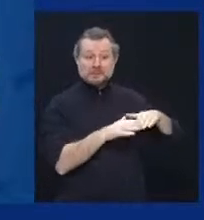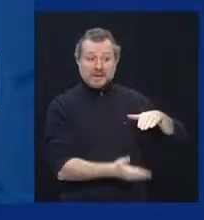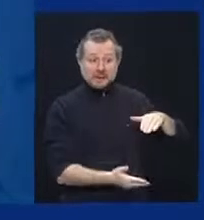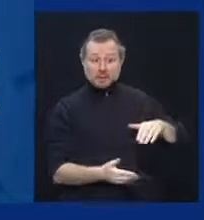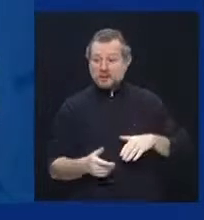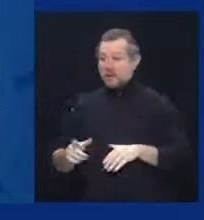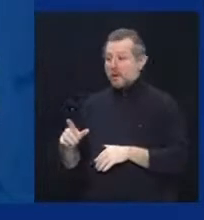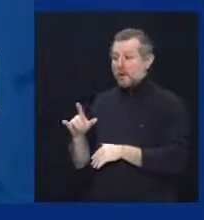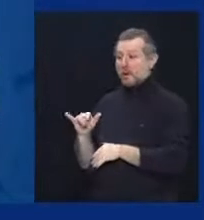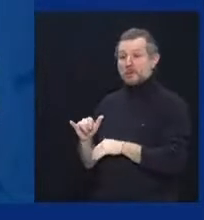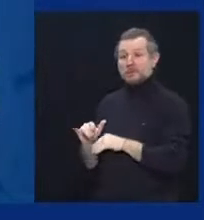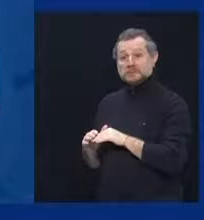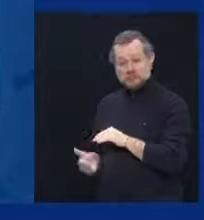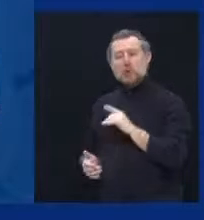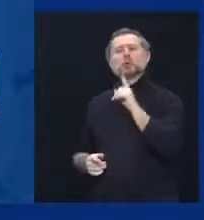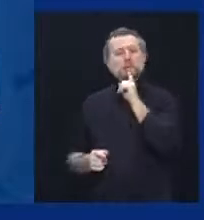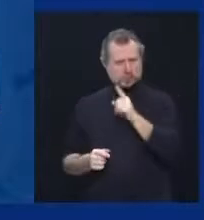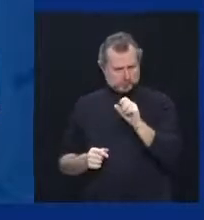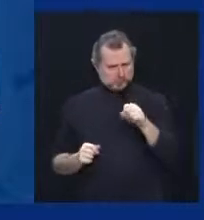True. But